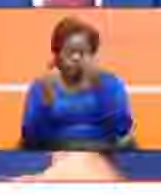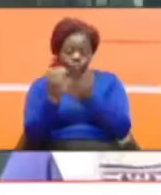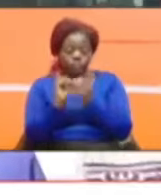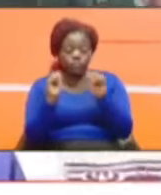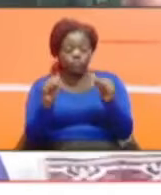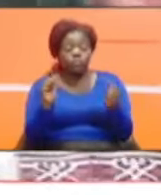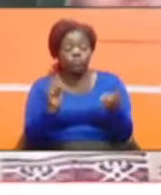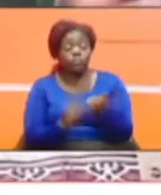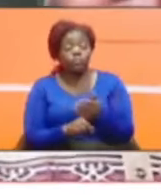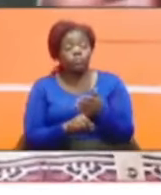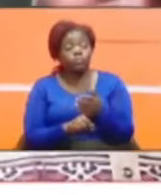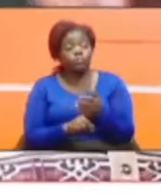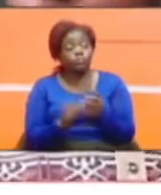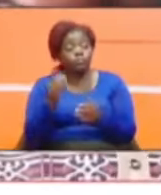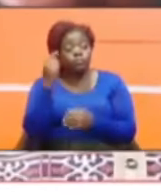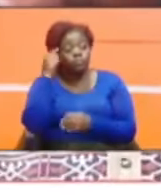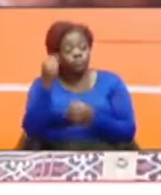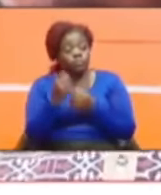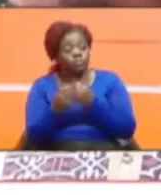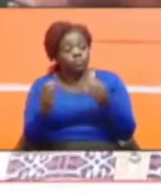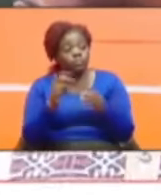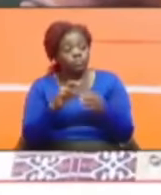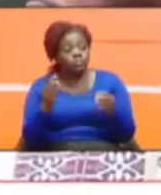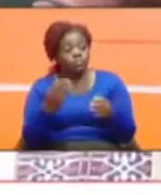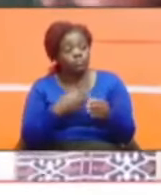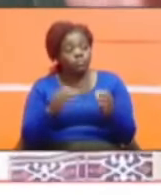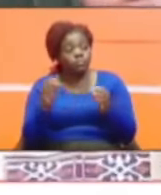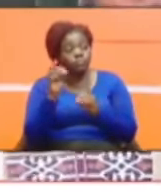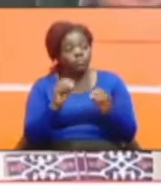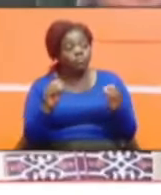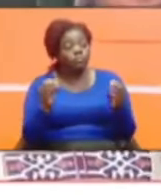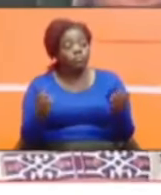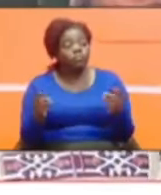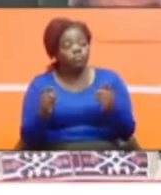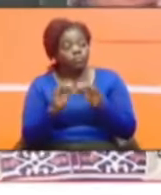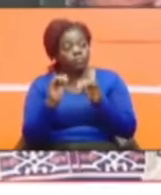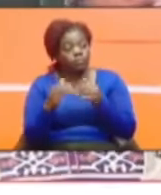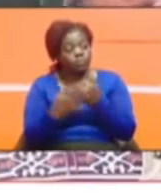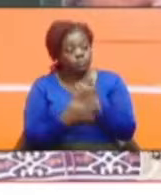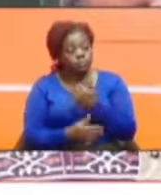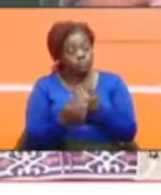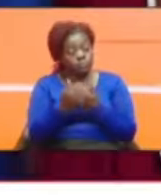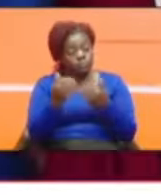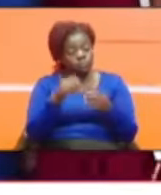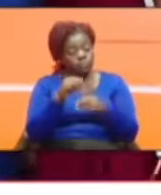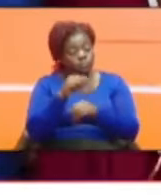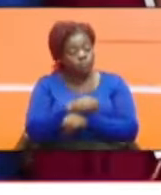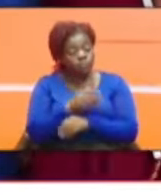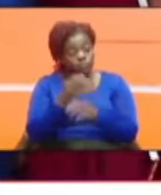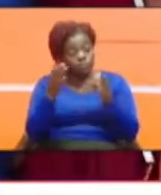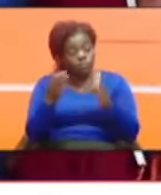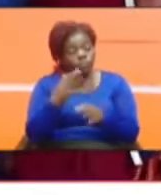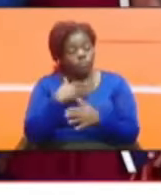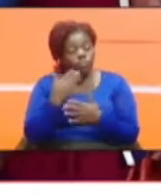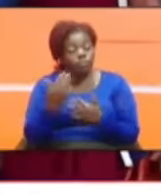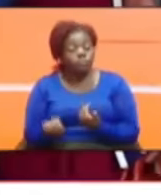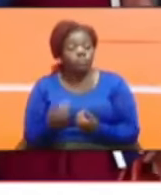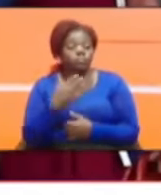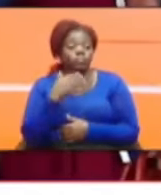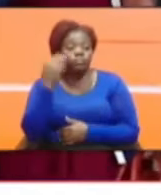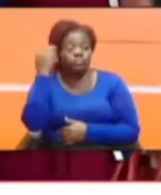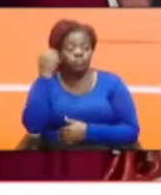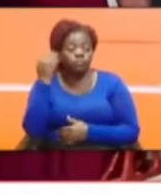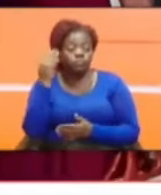okufuna ssente zabe. Ogenda okufuluma nga tolina ky'olina ate ng'osigadde olimu abo abaana basoma buli kimu kyetaaga. Bano kati baagala kkooti